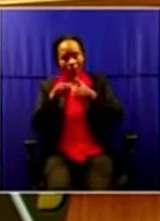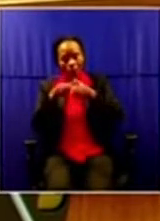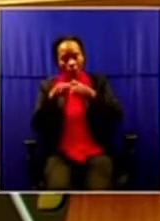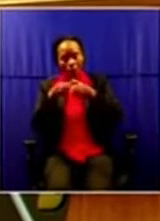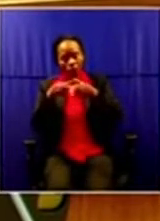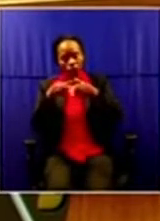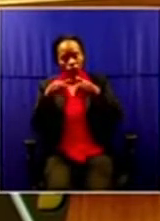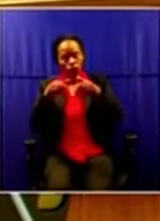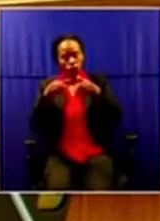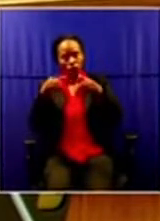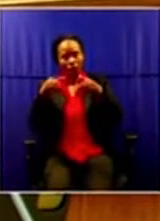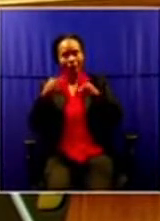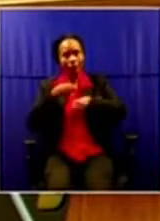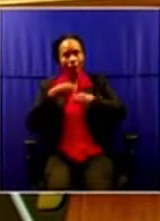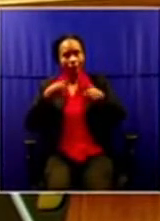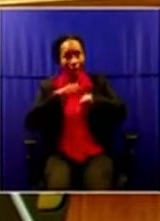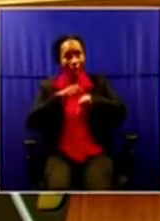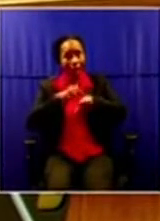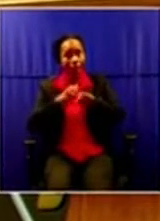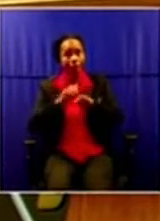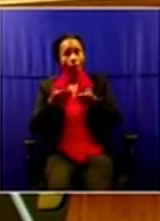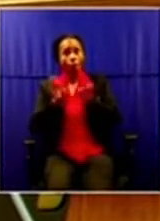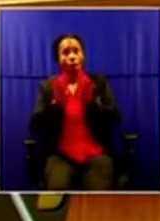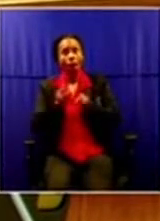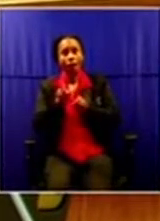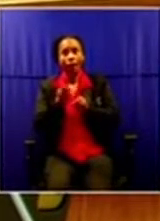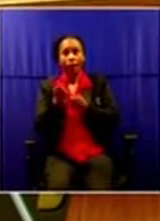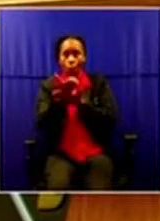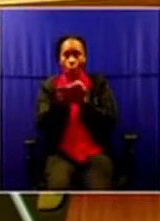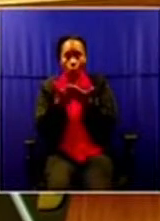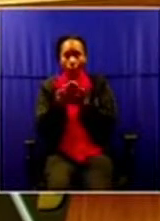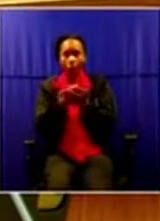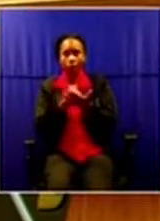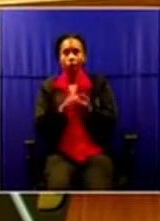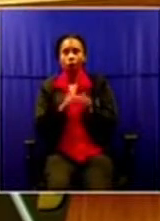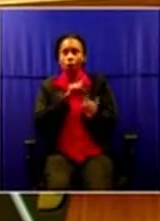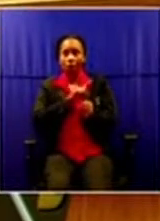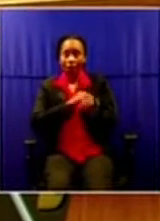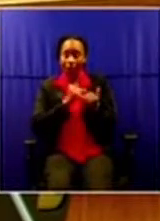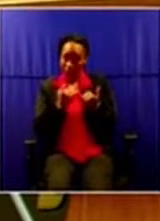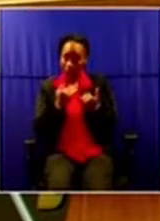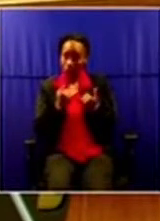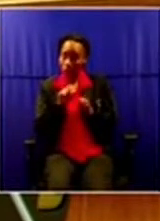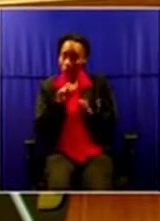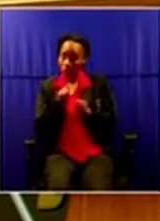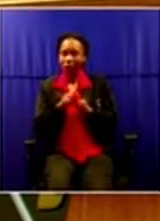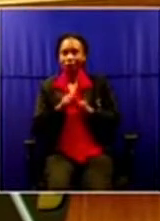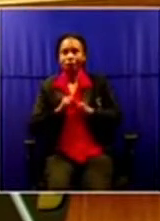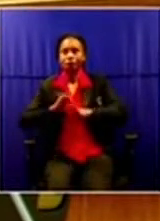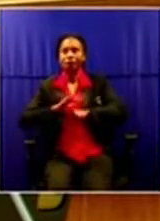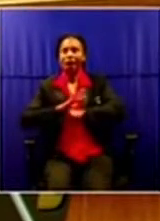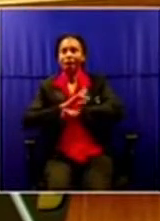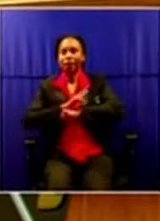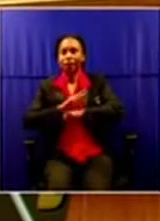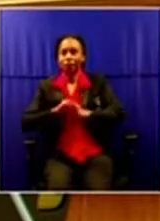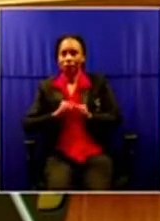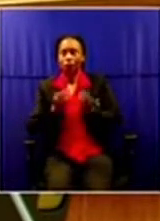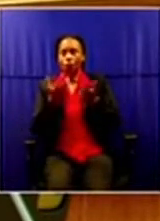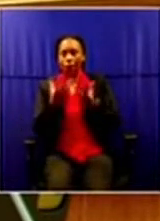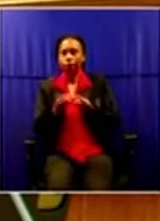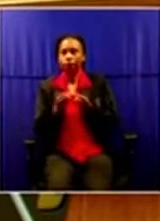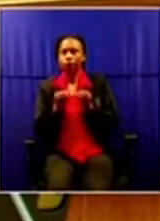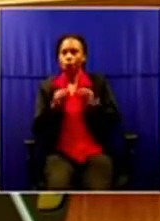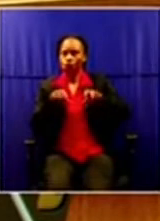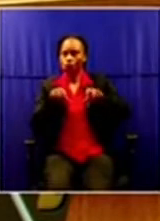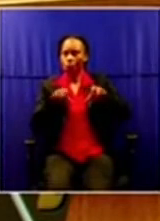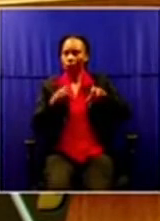economy as we brought the virus under control, as well as the success of relief